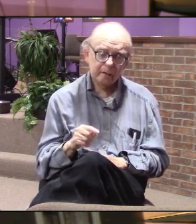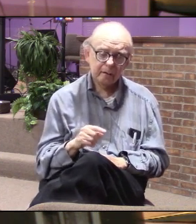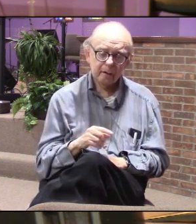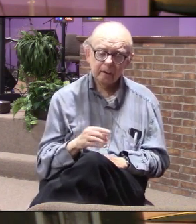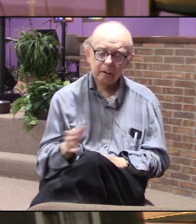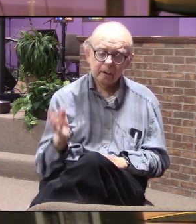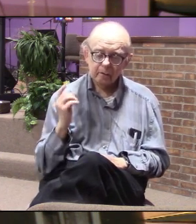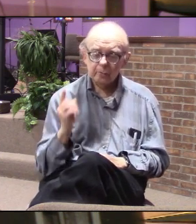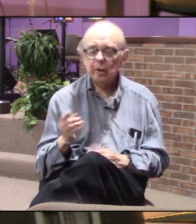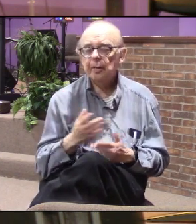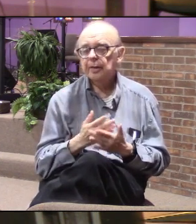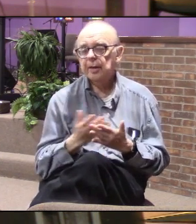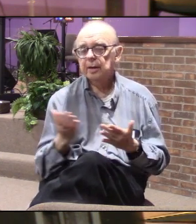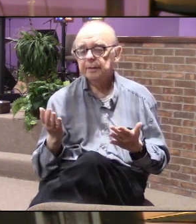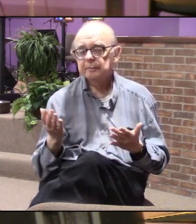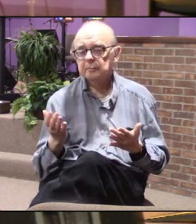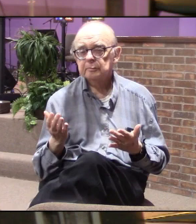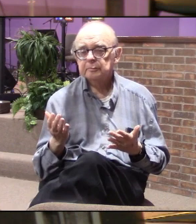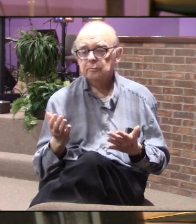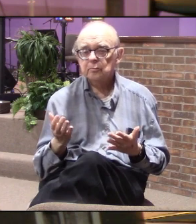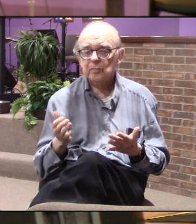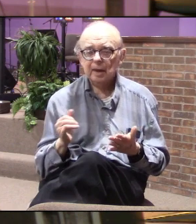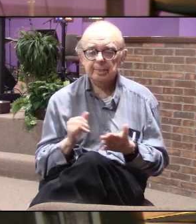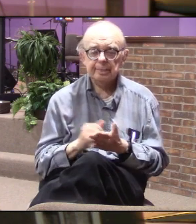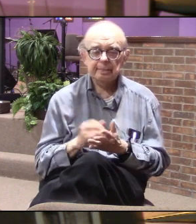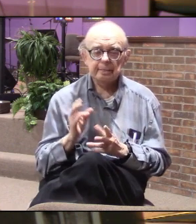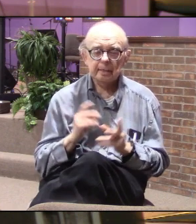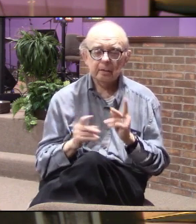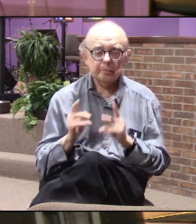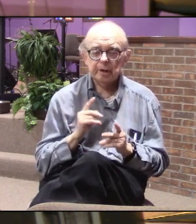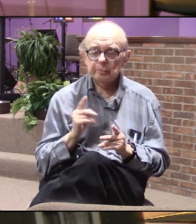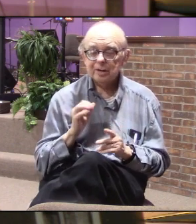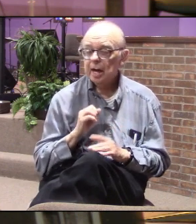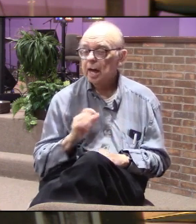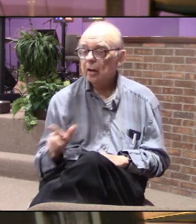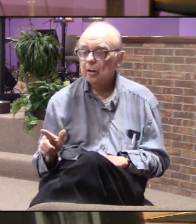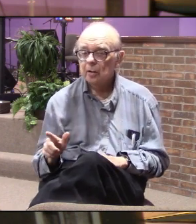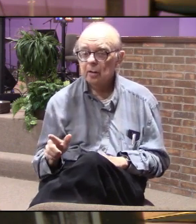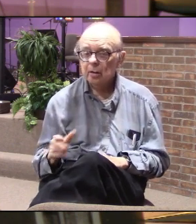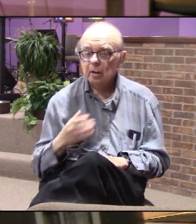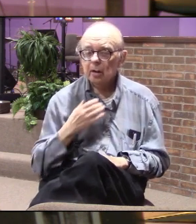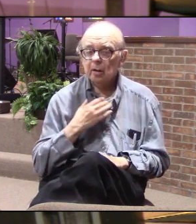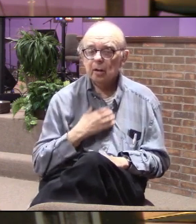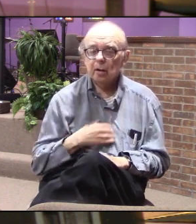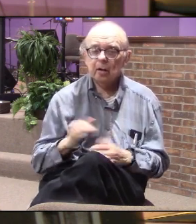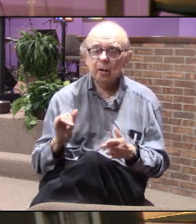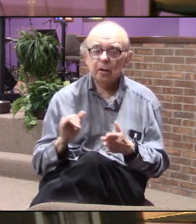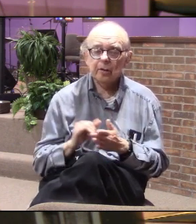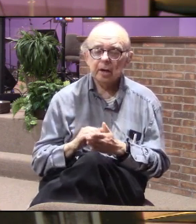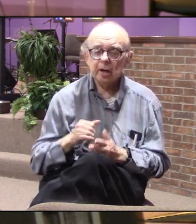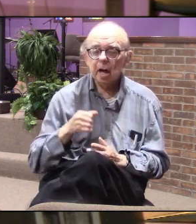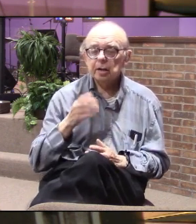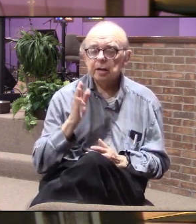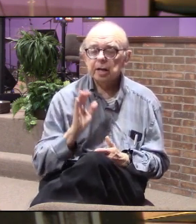There is one thing that people in hell wish that God could take